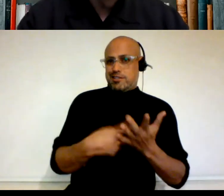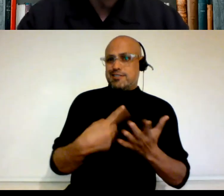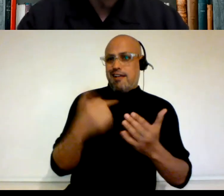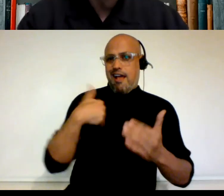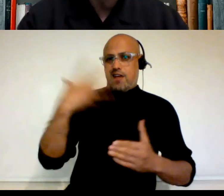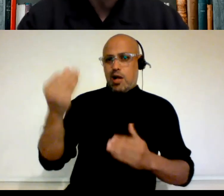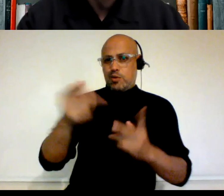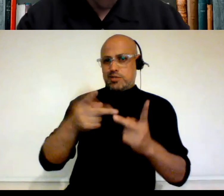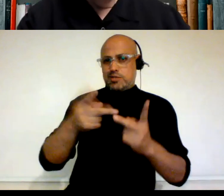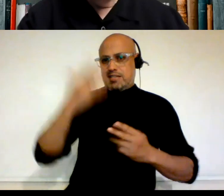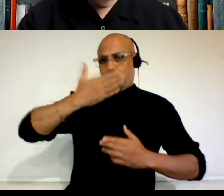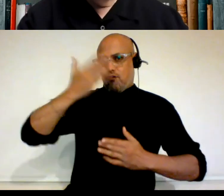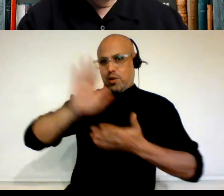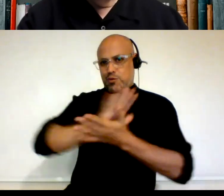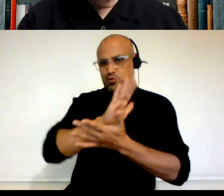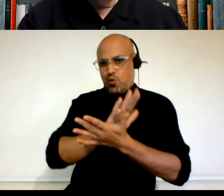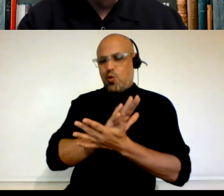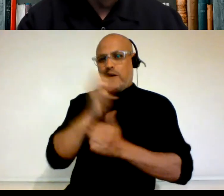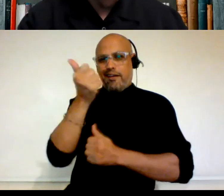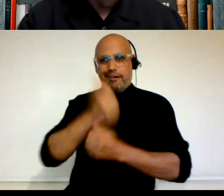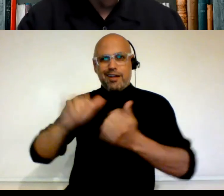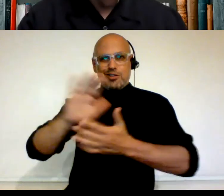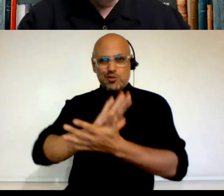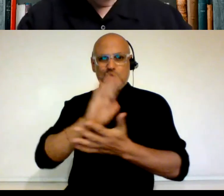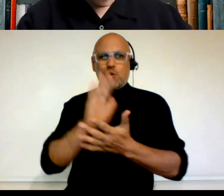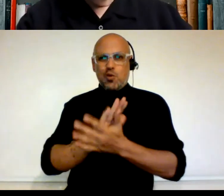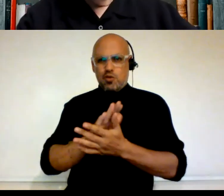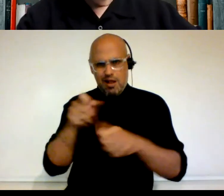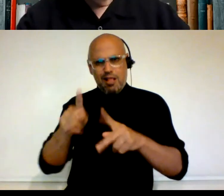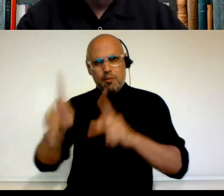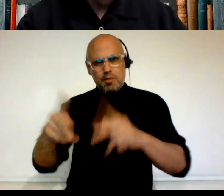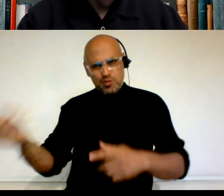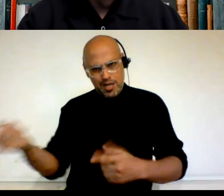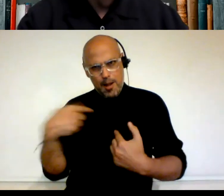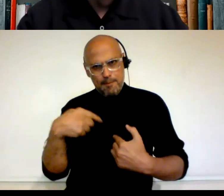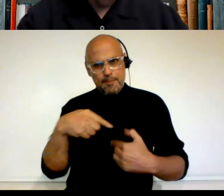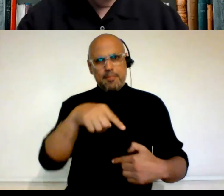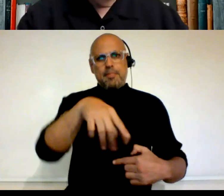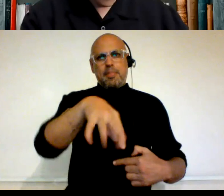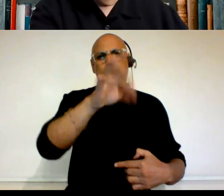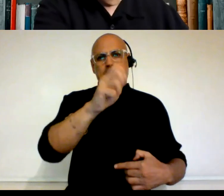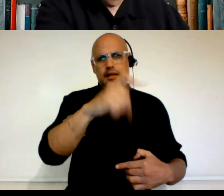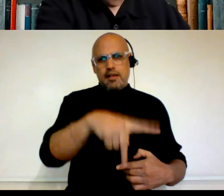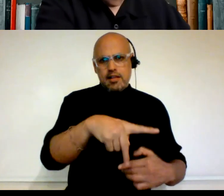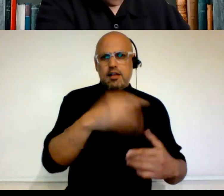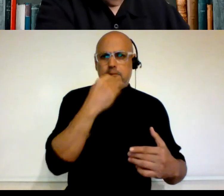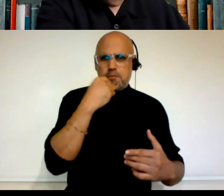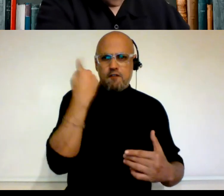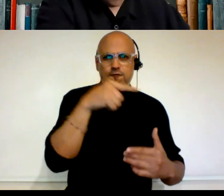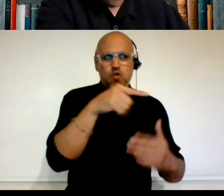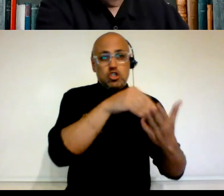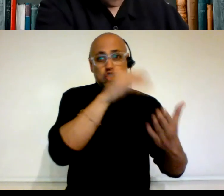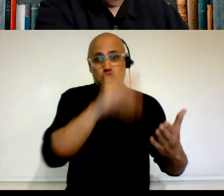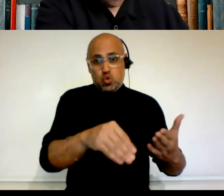the schools, that each school that will let people come and pick up meals for either students who are all